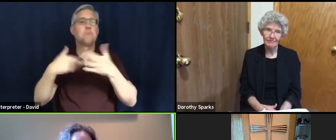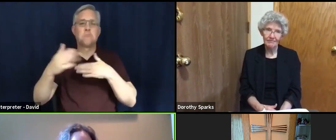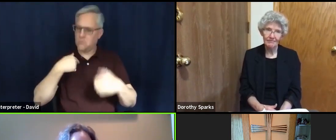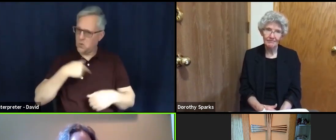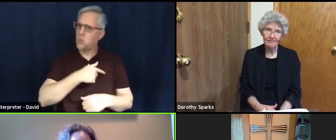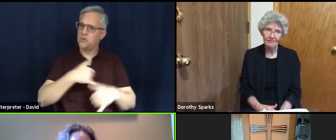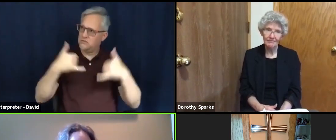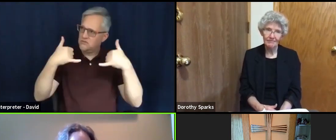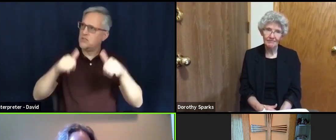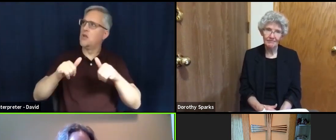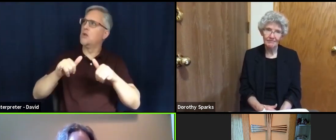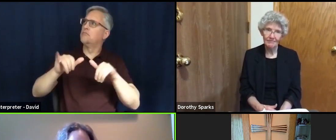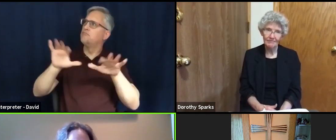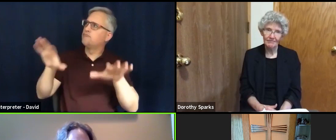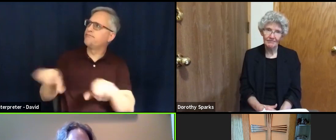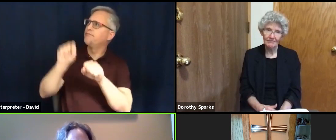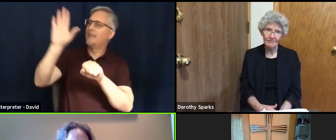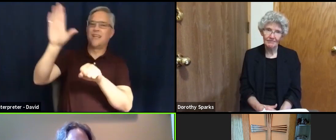calls us to do.